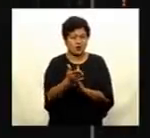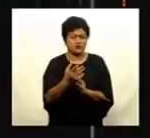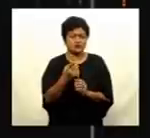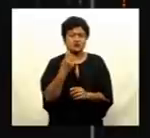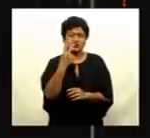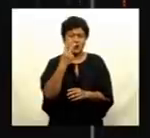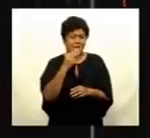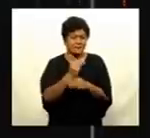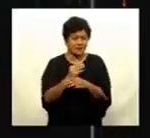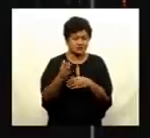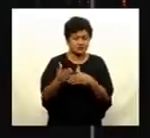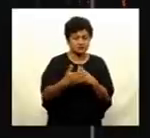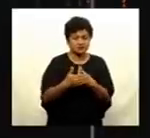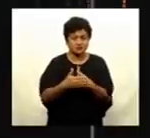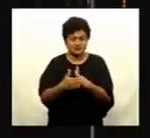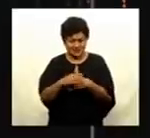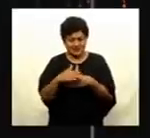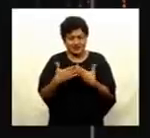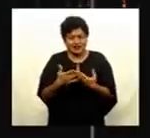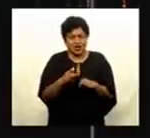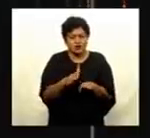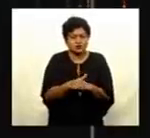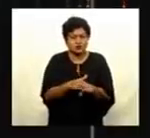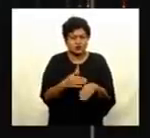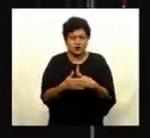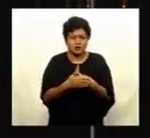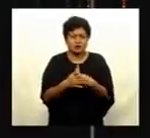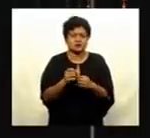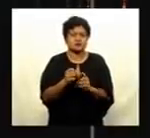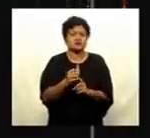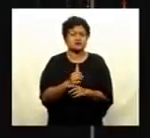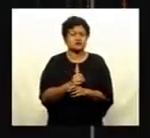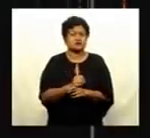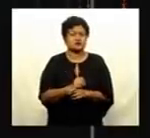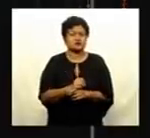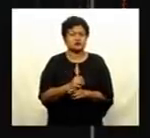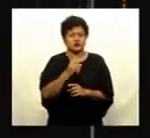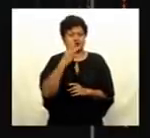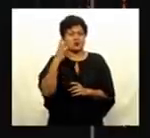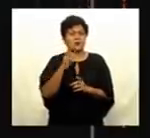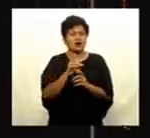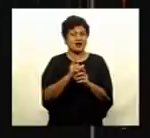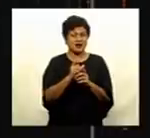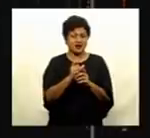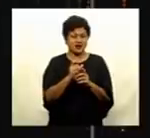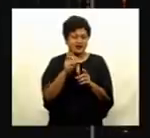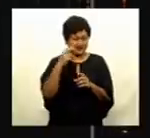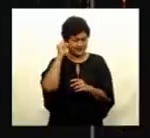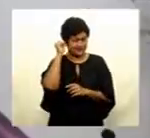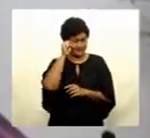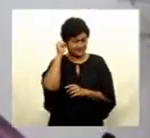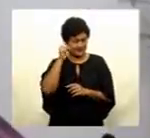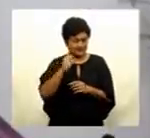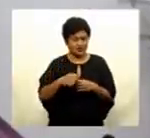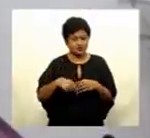closure. Apanisa Wangai Randovu reports Supercut in Suva has been busy since it resumed operations